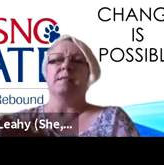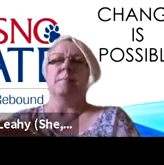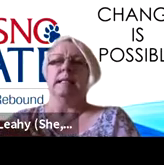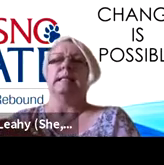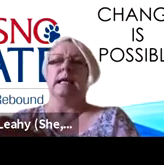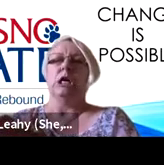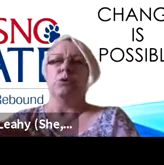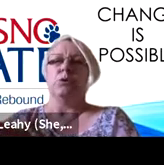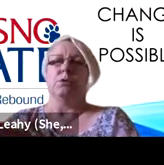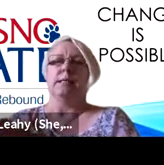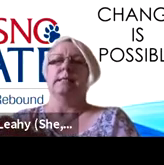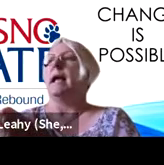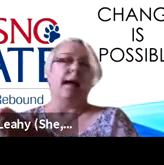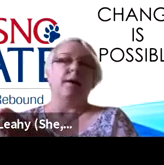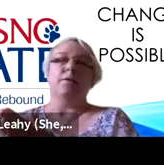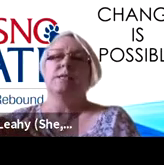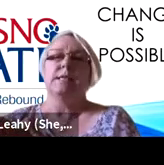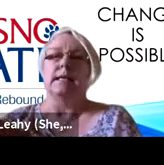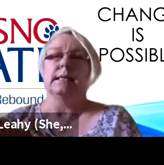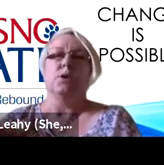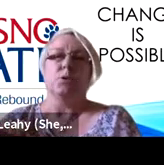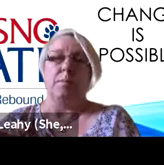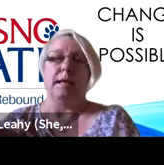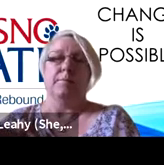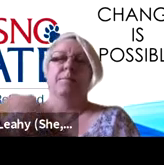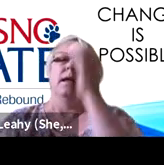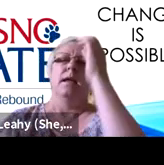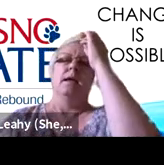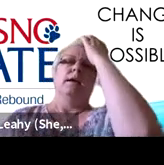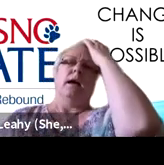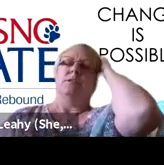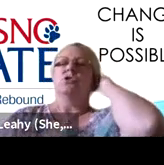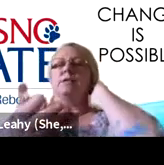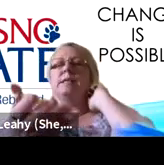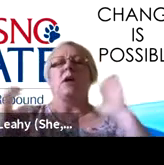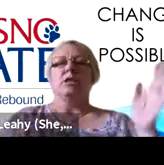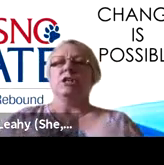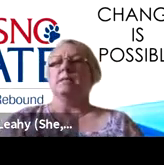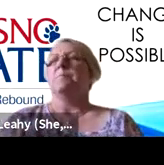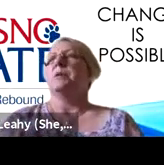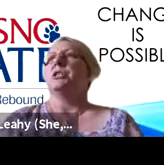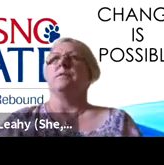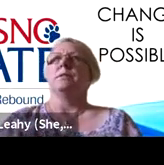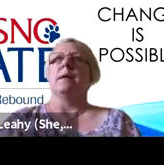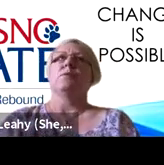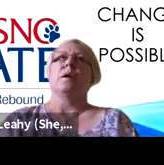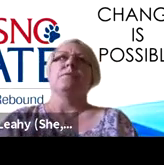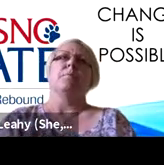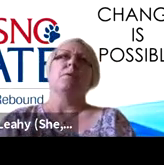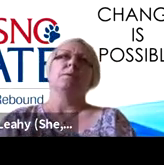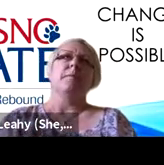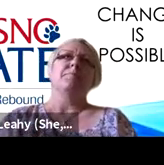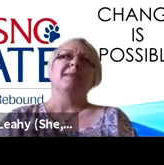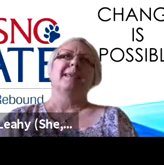have somebody that they can go to and say, hey, I don't understand this. Can you help me? Digital technology has been mentioned several times throughout